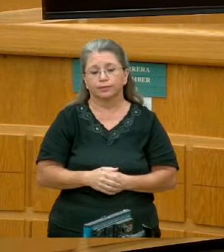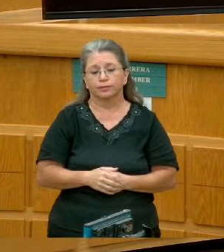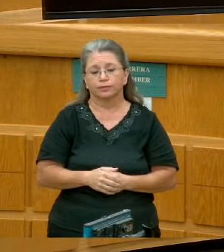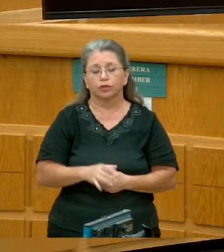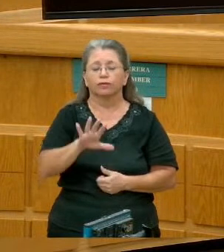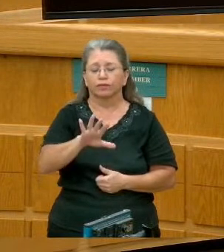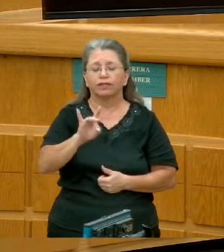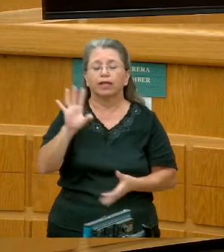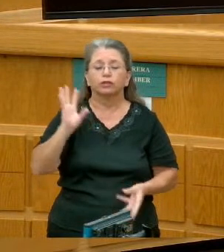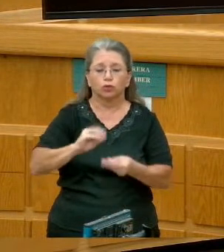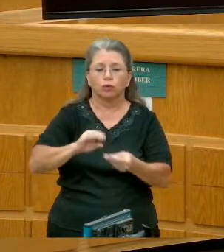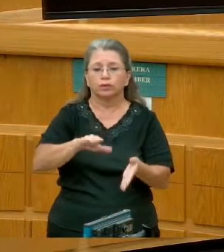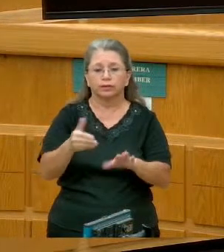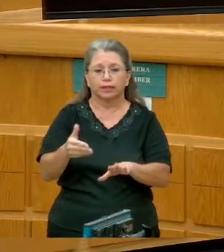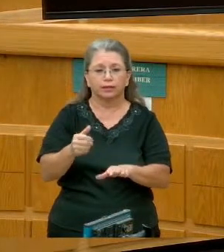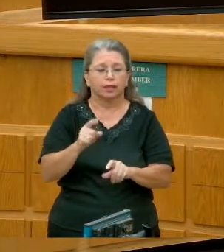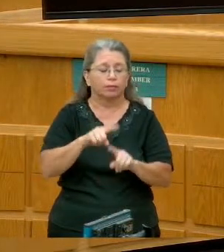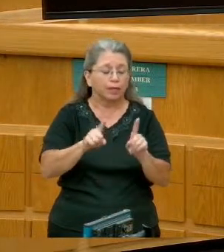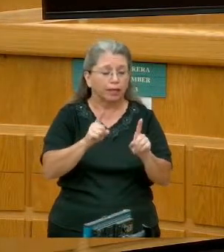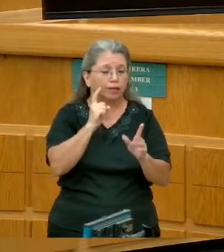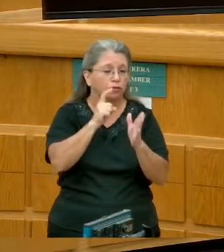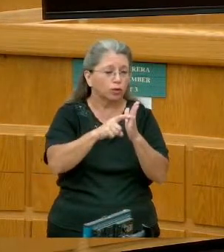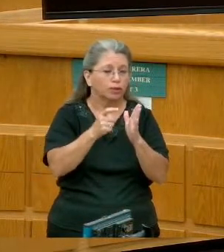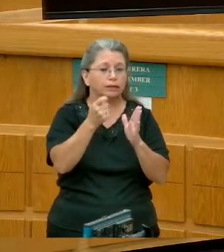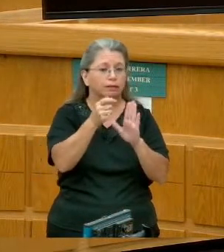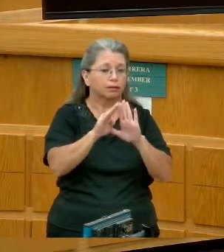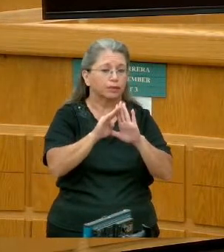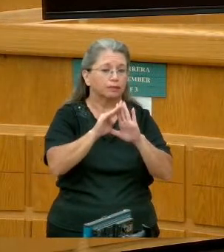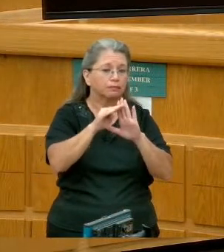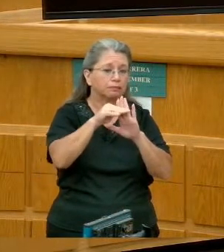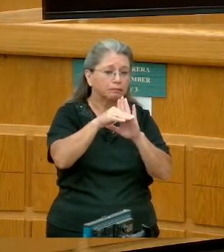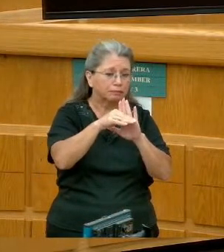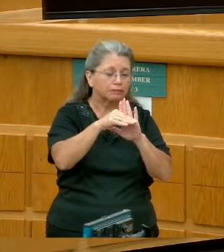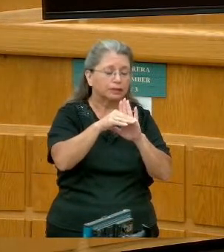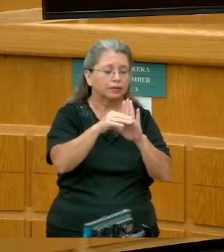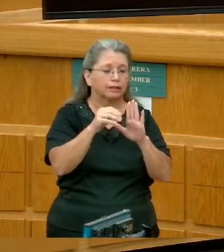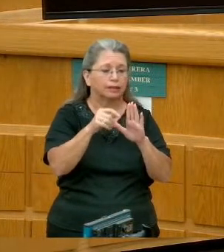beginning to turn just a little bit instead of going straight up as it was doing last week.